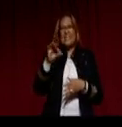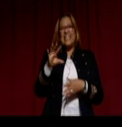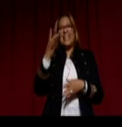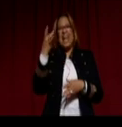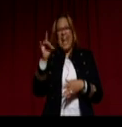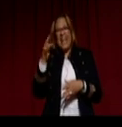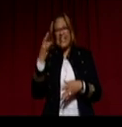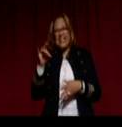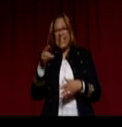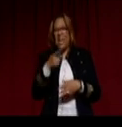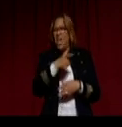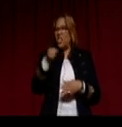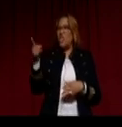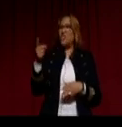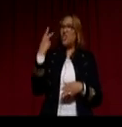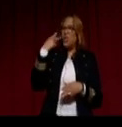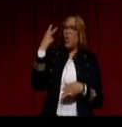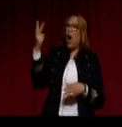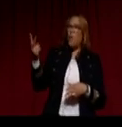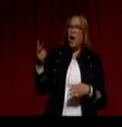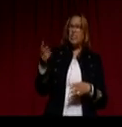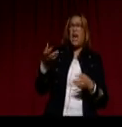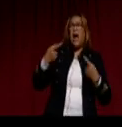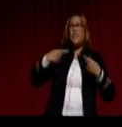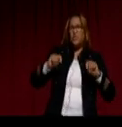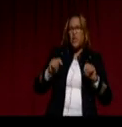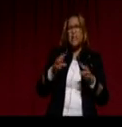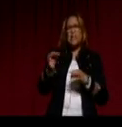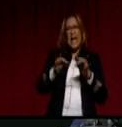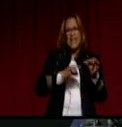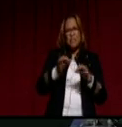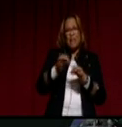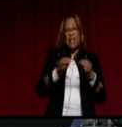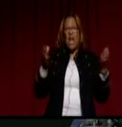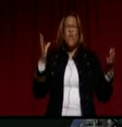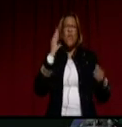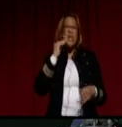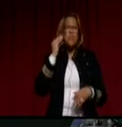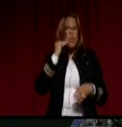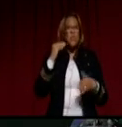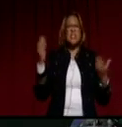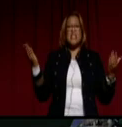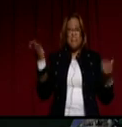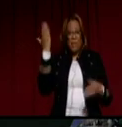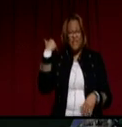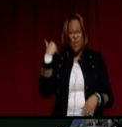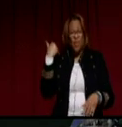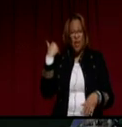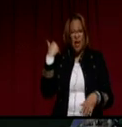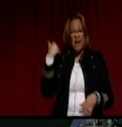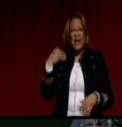so those of you who are watching, I'm trying to explain that we've been here before, and we